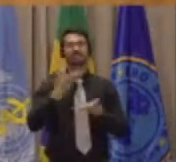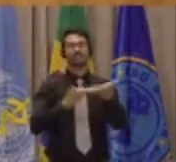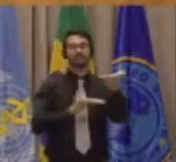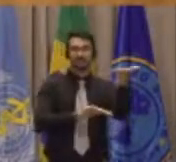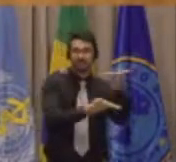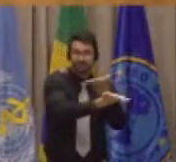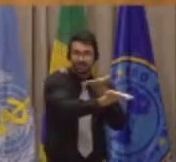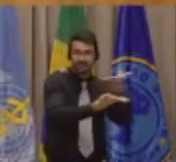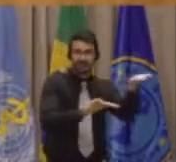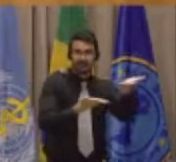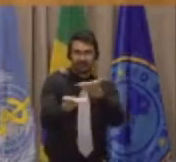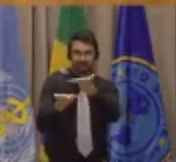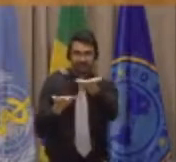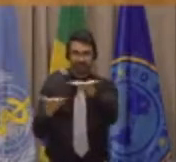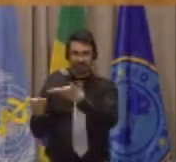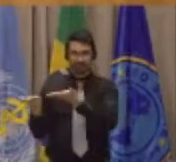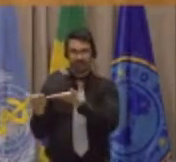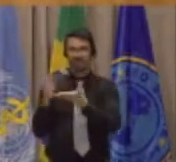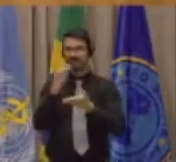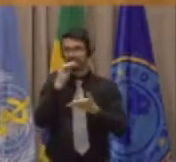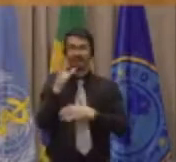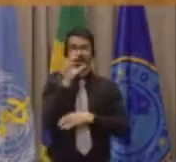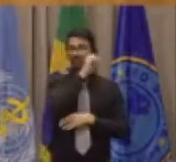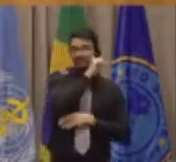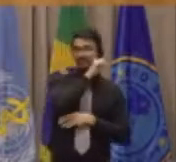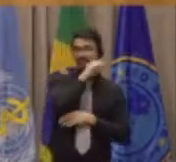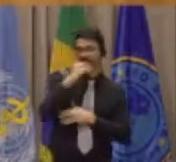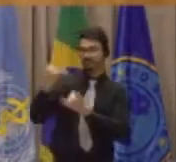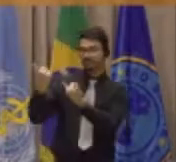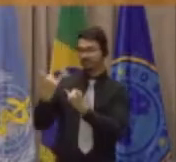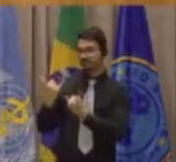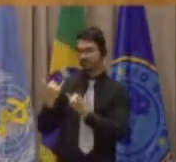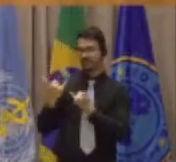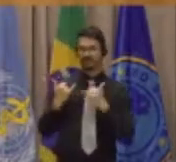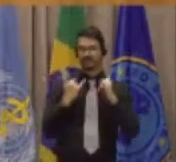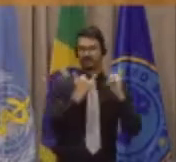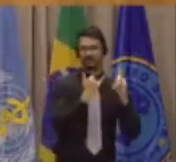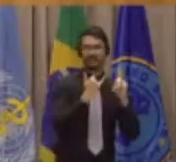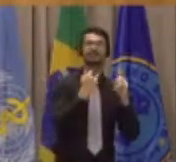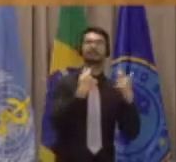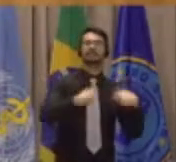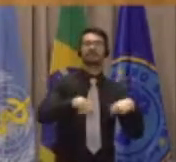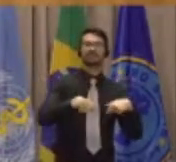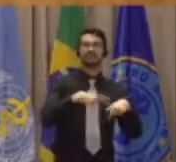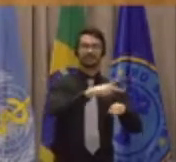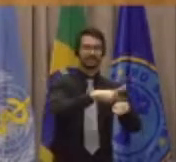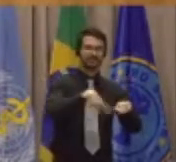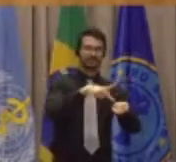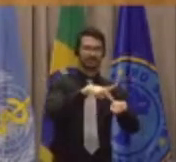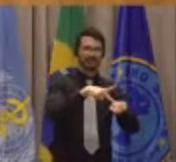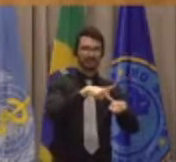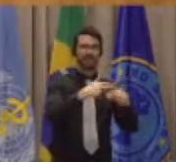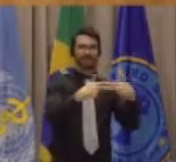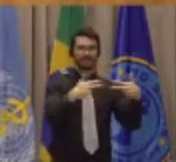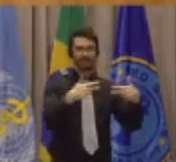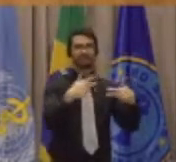important, the dynamism that we lead with, that we treat the